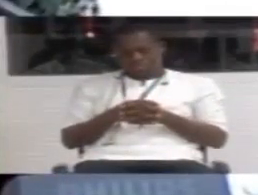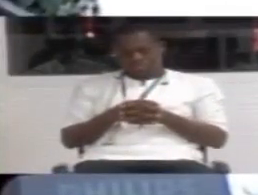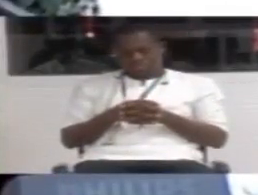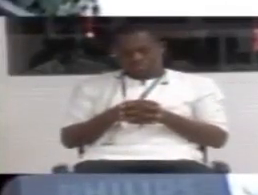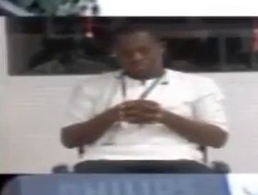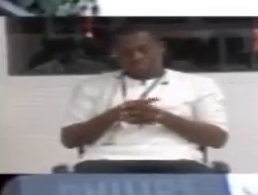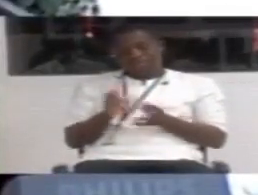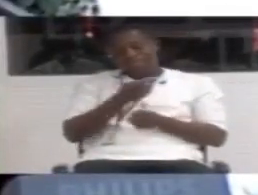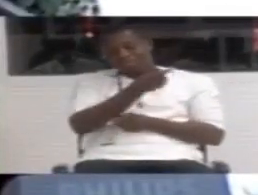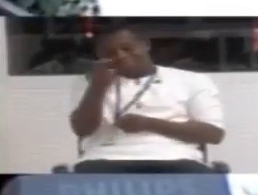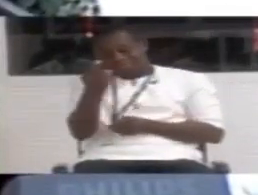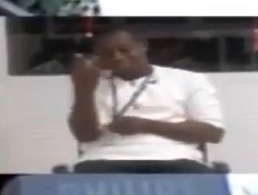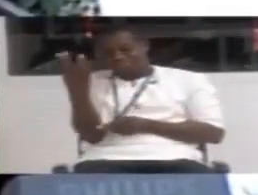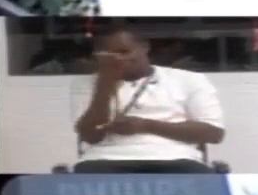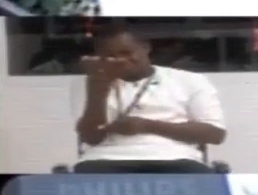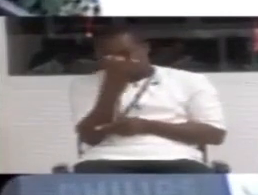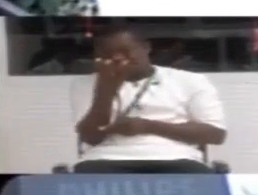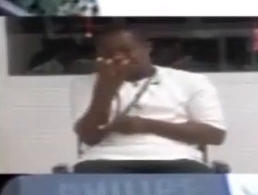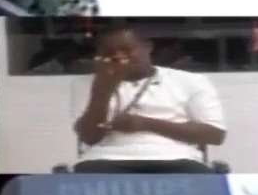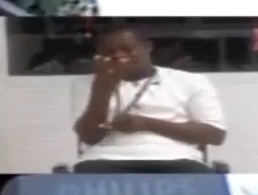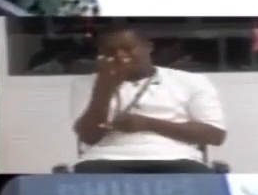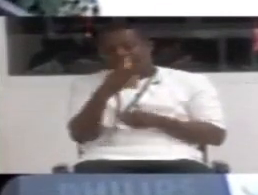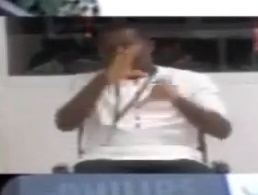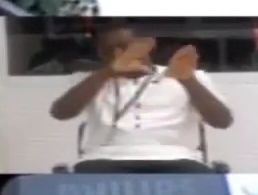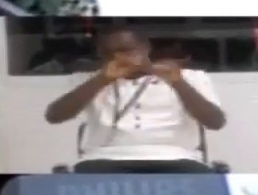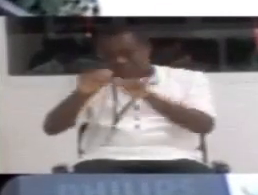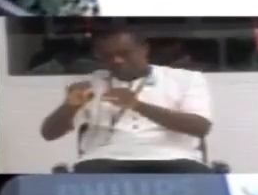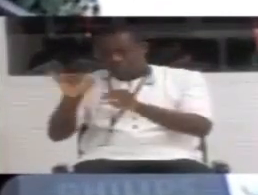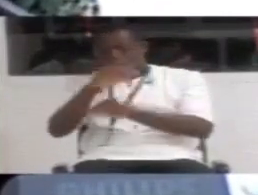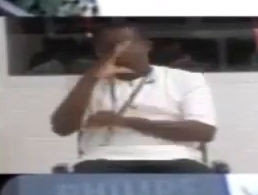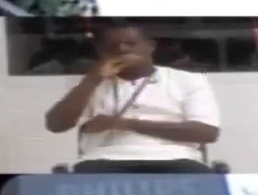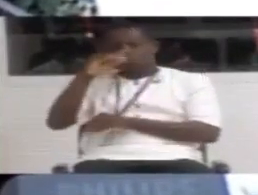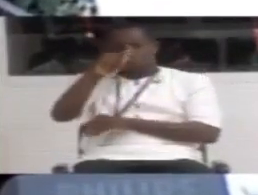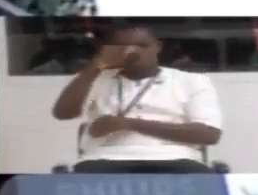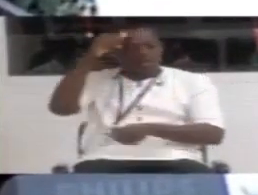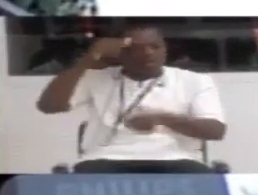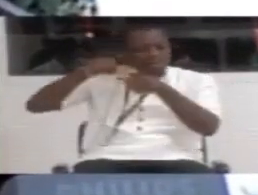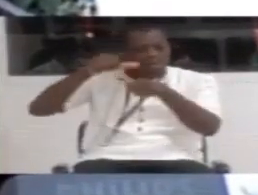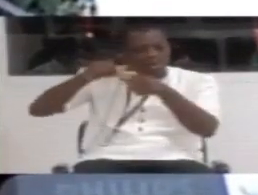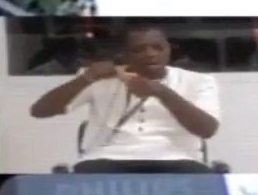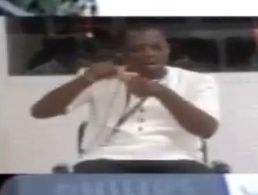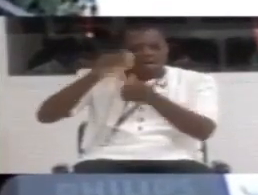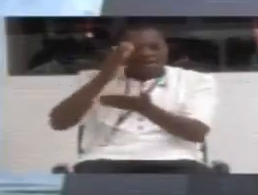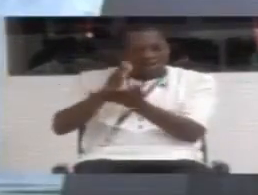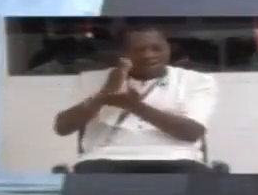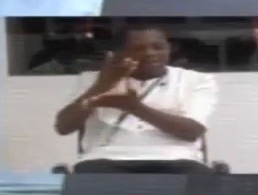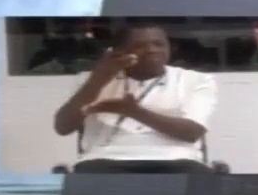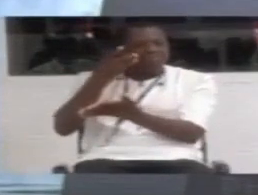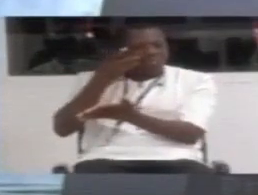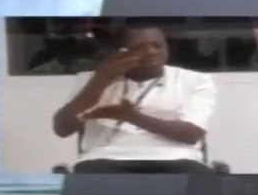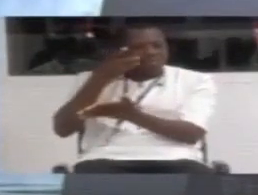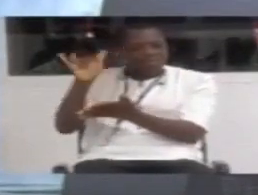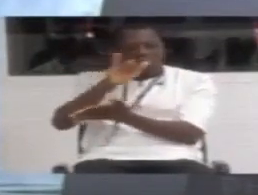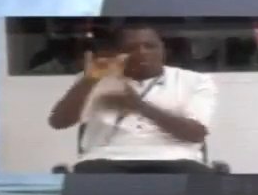These 3 operations we talked about, do you remember the exact dates in which they occurred? Ñetti mbir